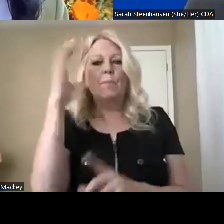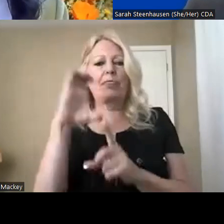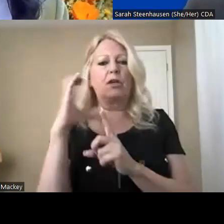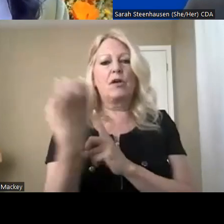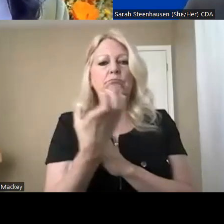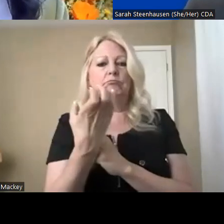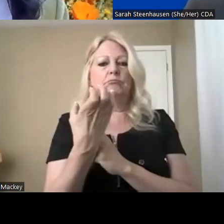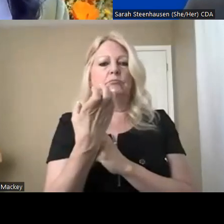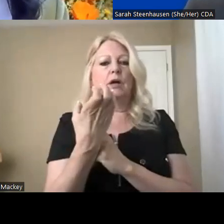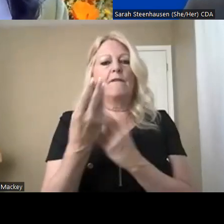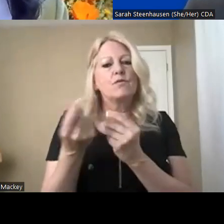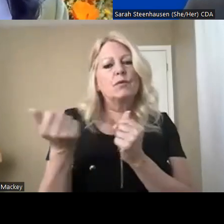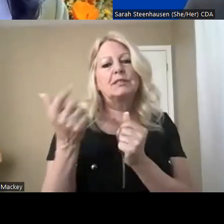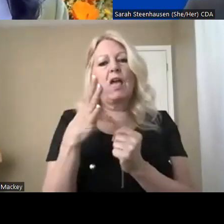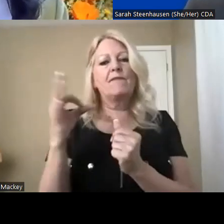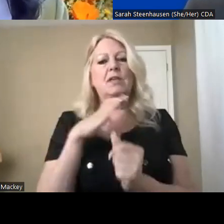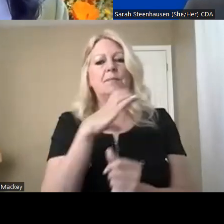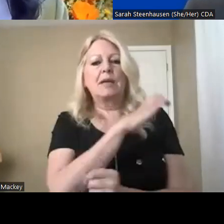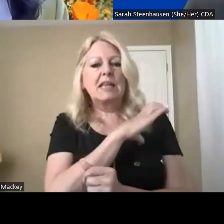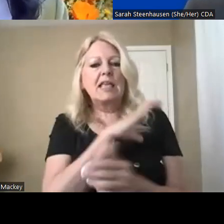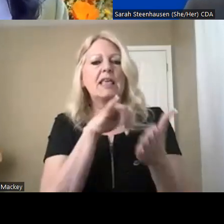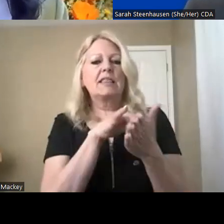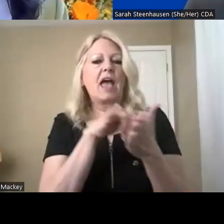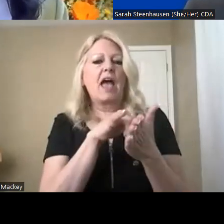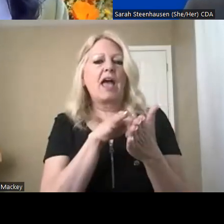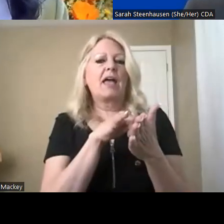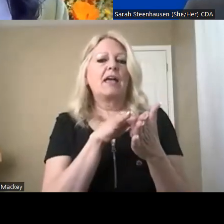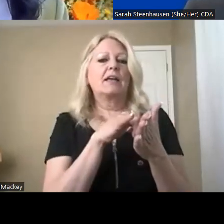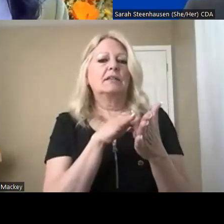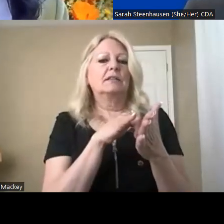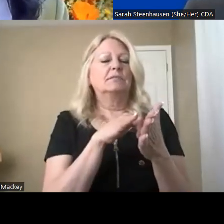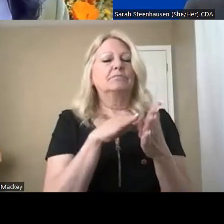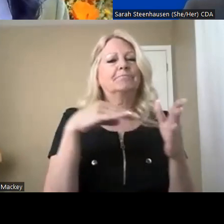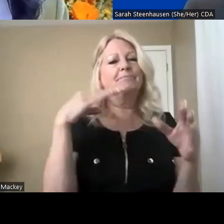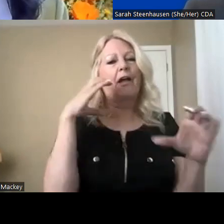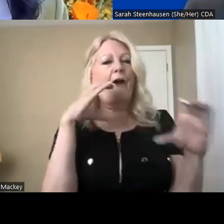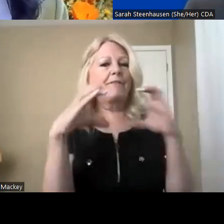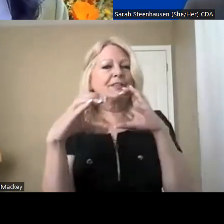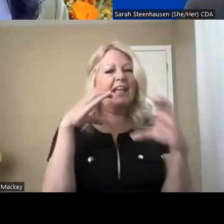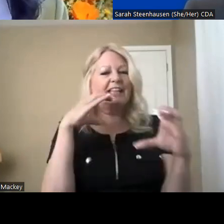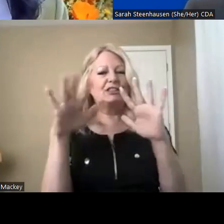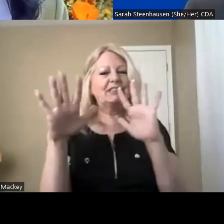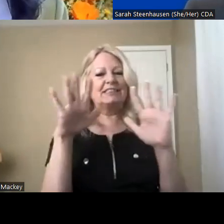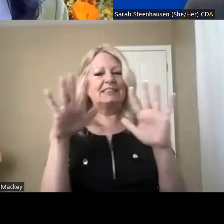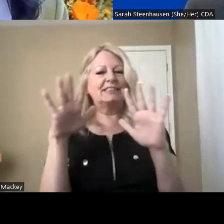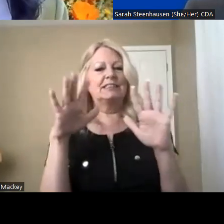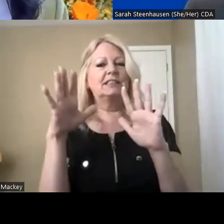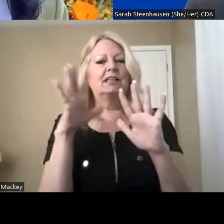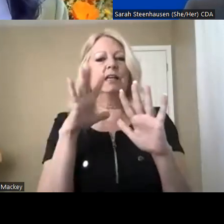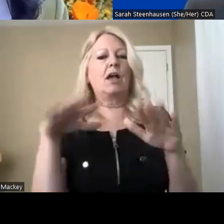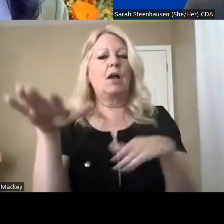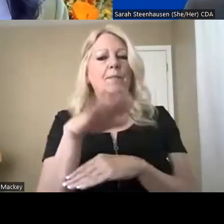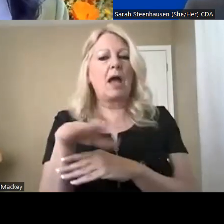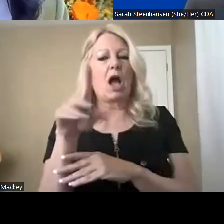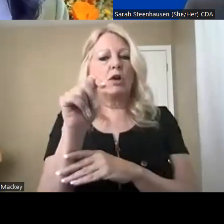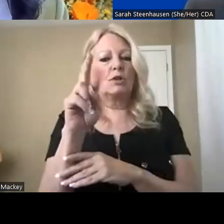itself has to, you know, navigate conversations with tribal communities, the various tribal communities, rural Americans.